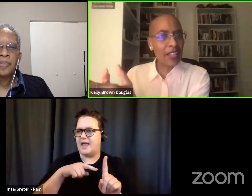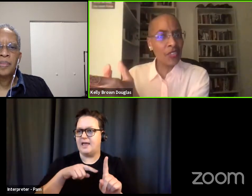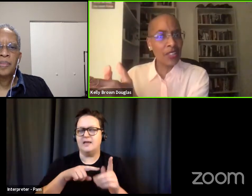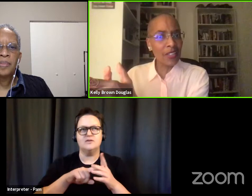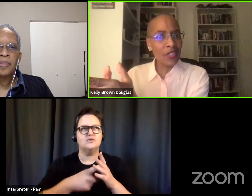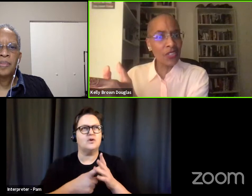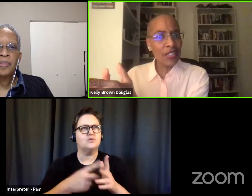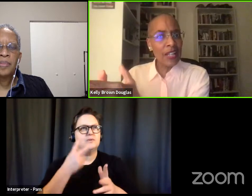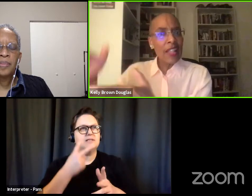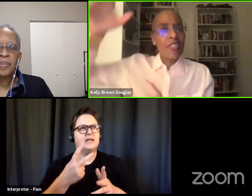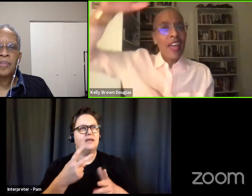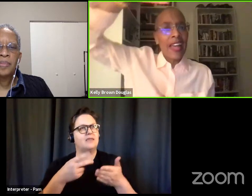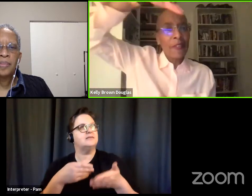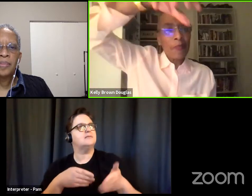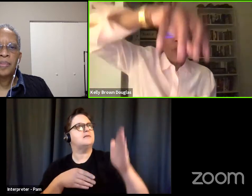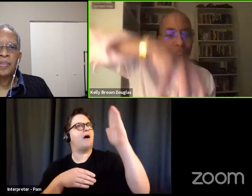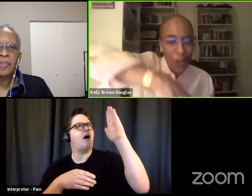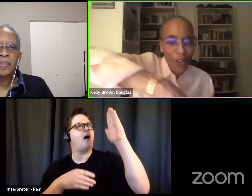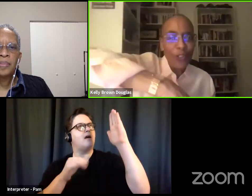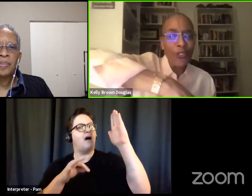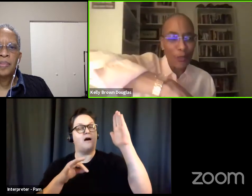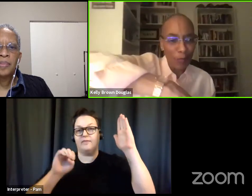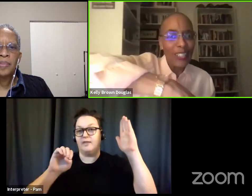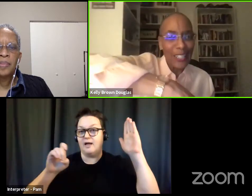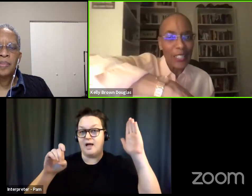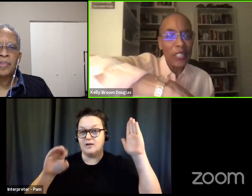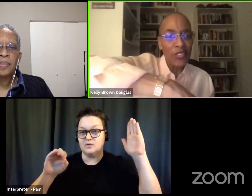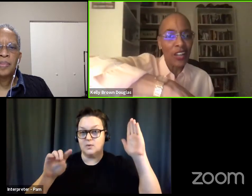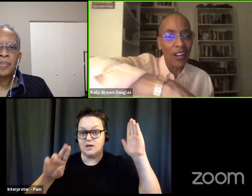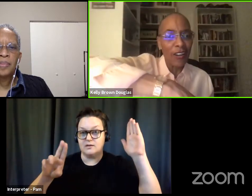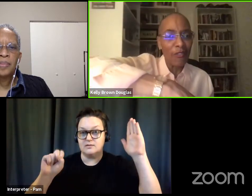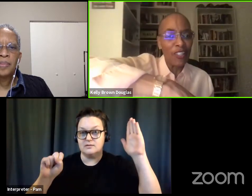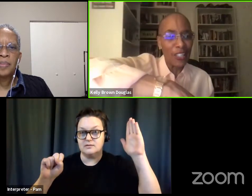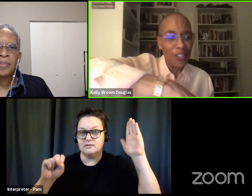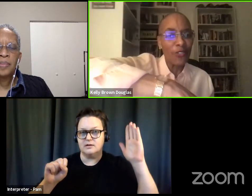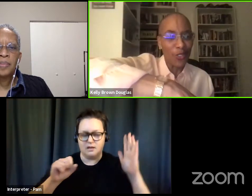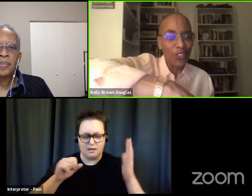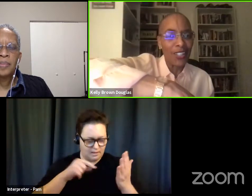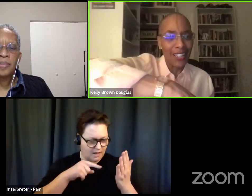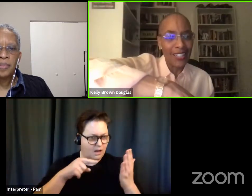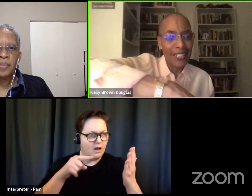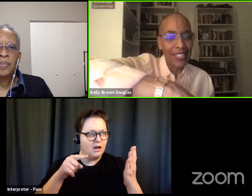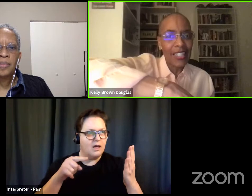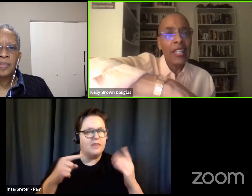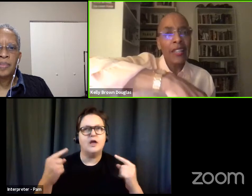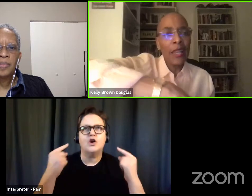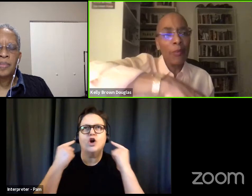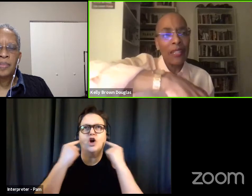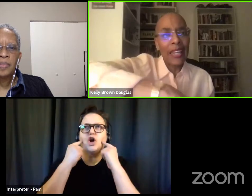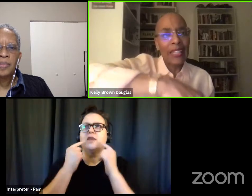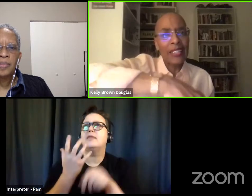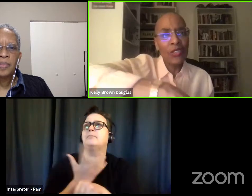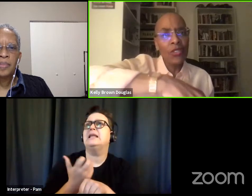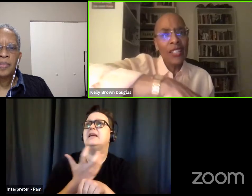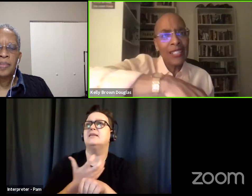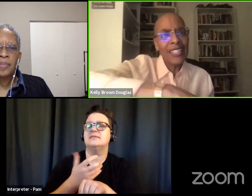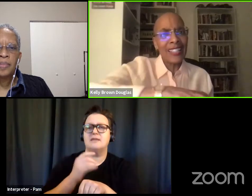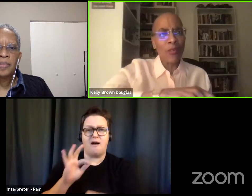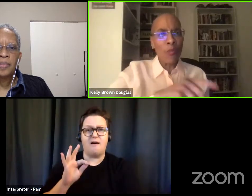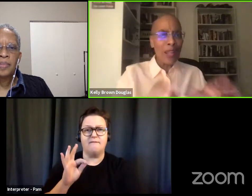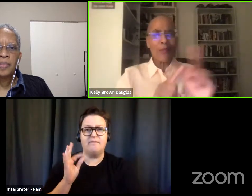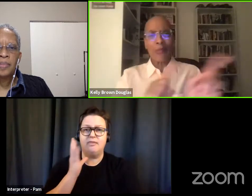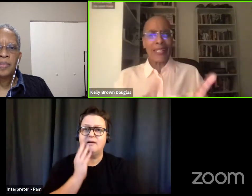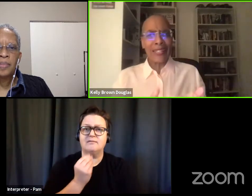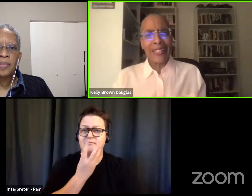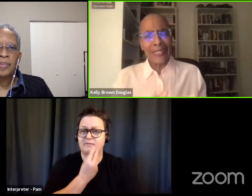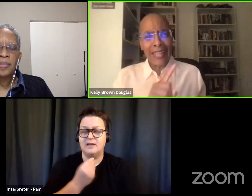the Exodus that heard the pleas of the Israelites. They began to see